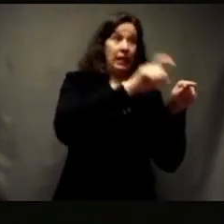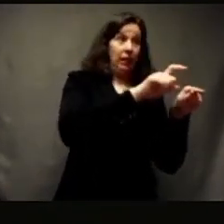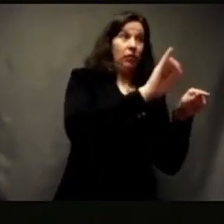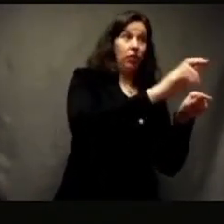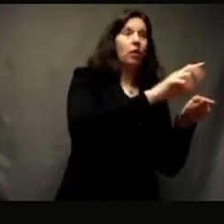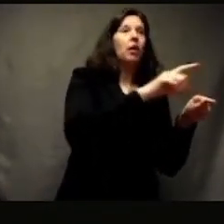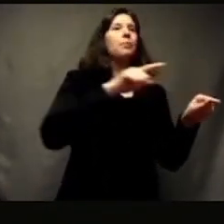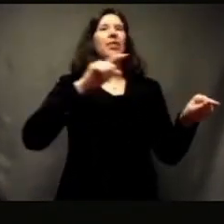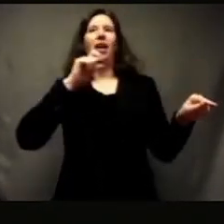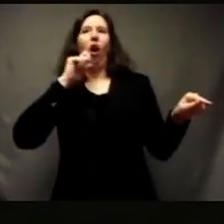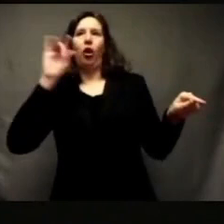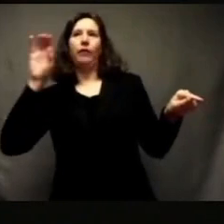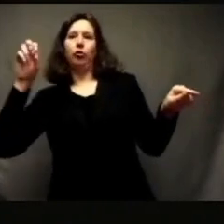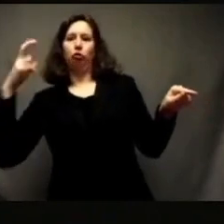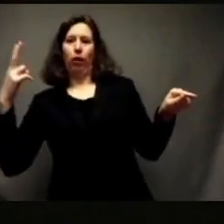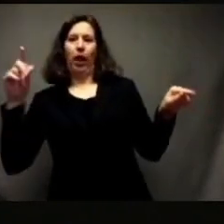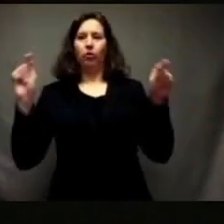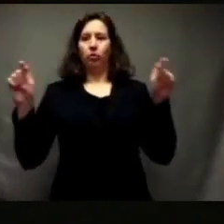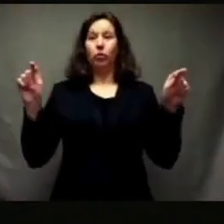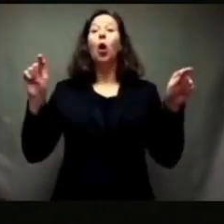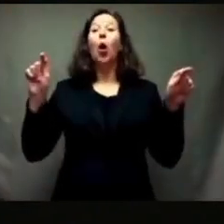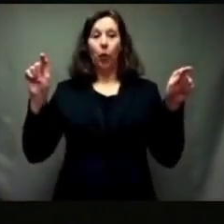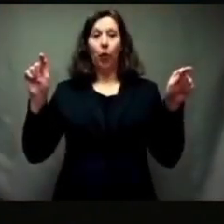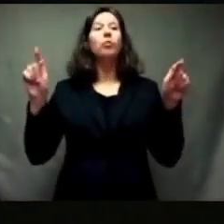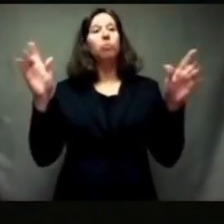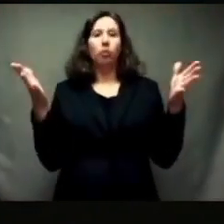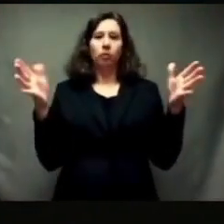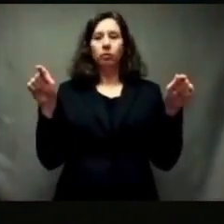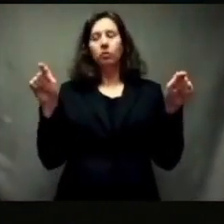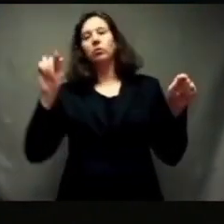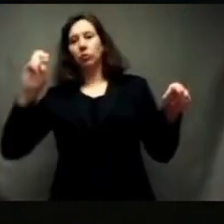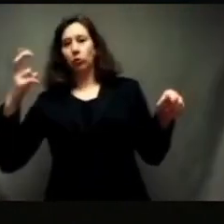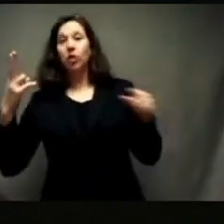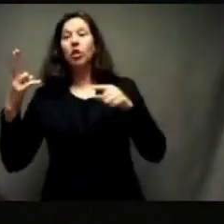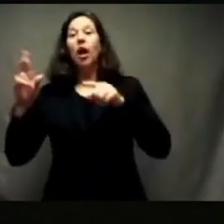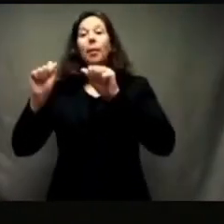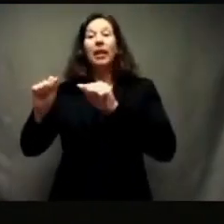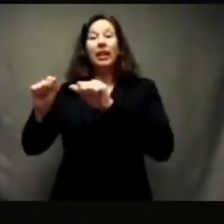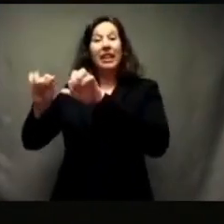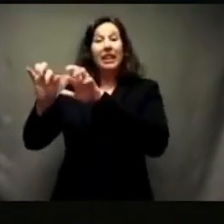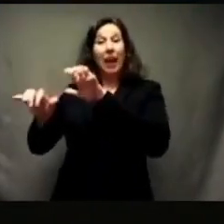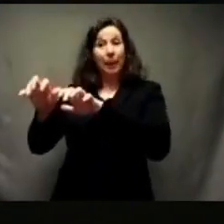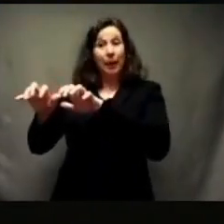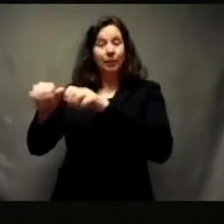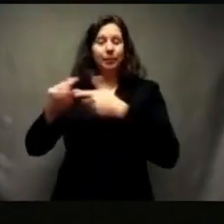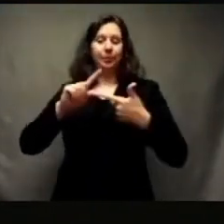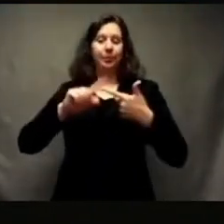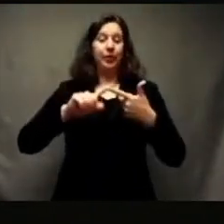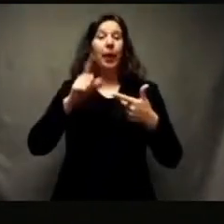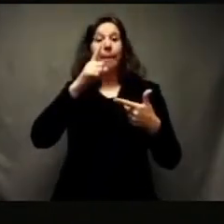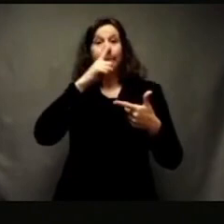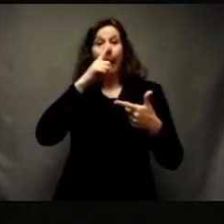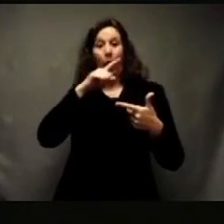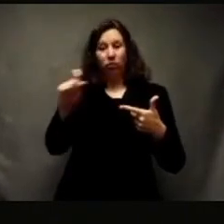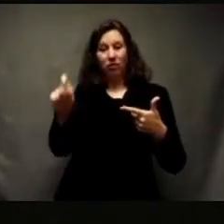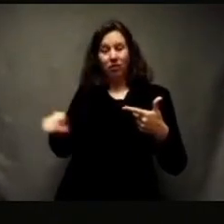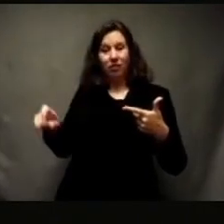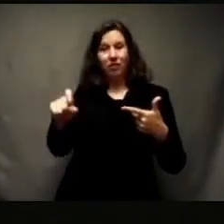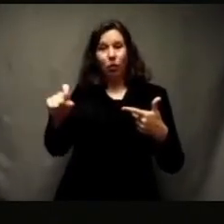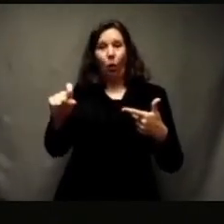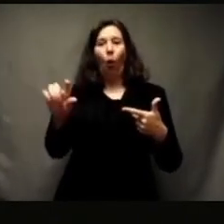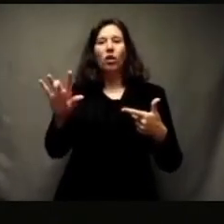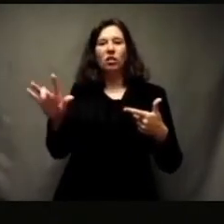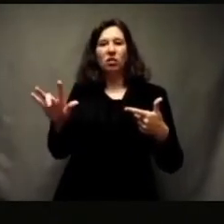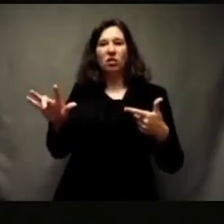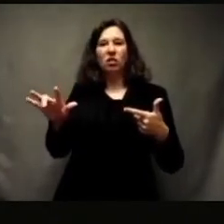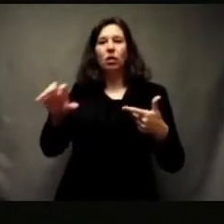Junior. So primarily being the ability to type, the ability to use a mouse or trackpad, and then the appropriate